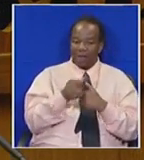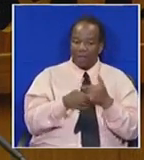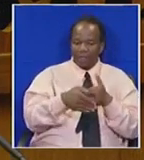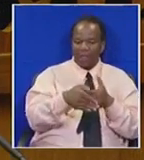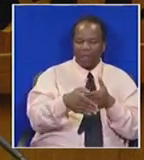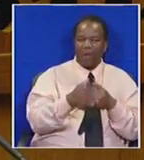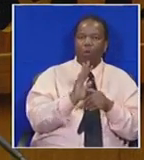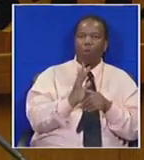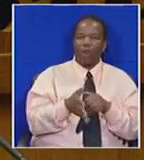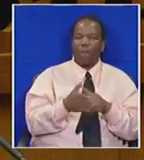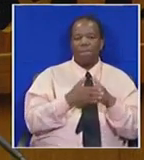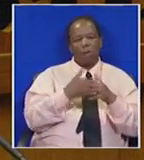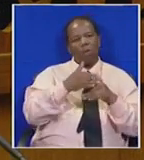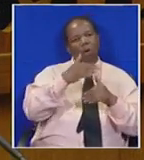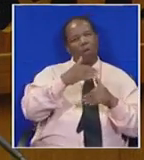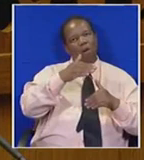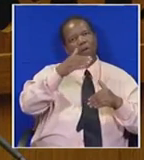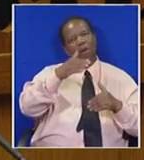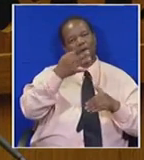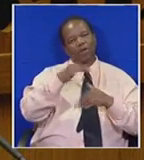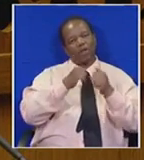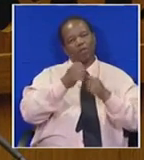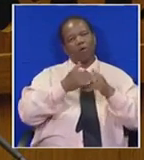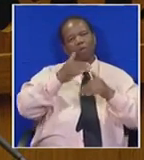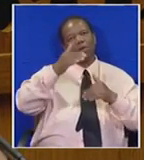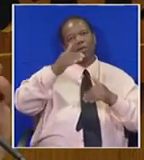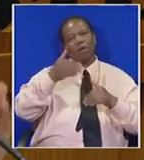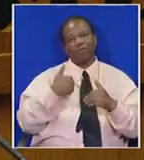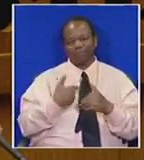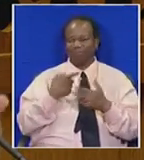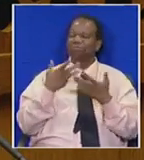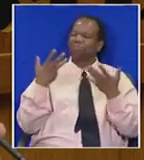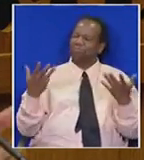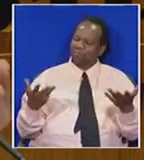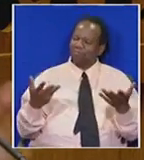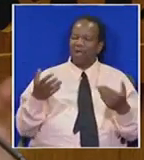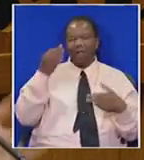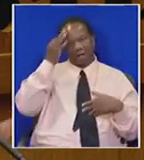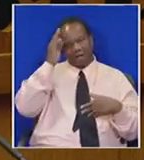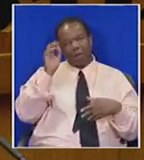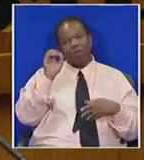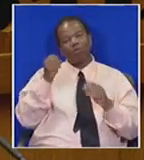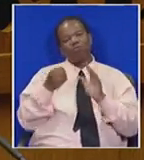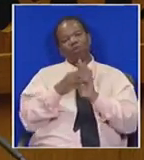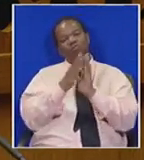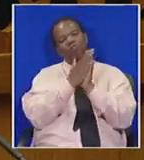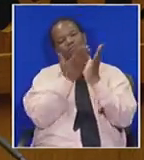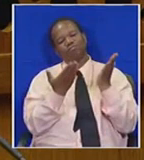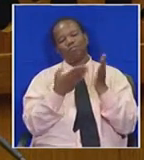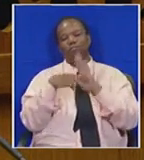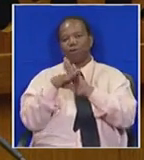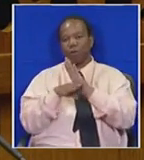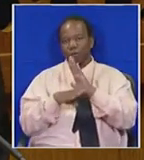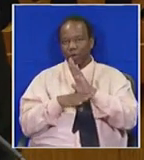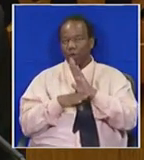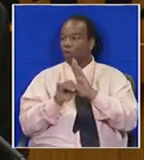and it will be scaled up over the next 3 years. And government will publicize these and many other programs to